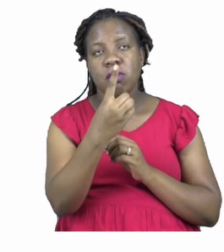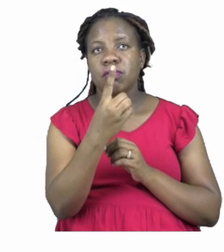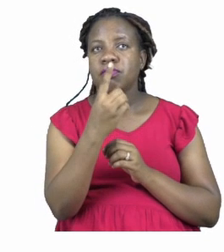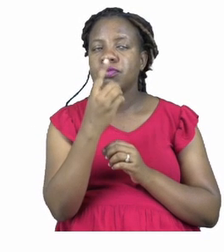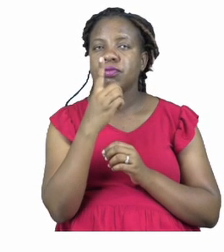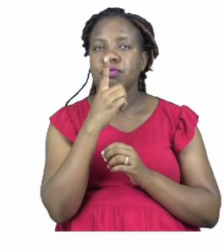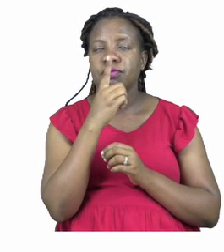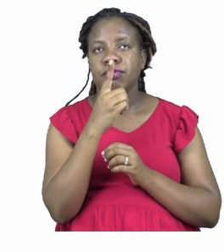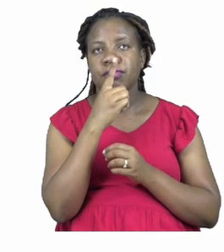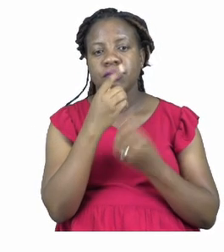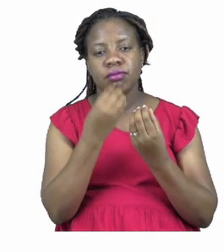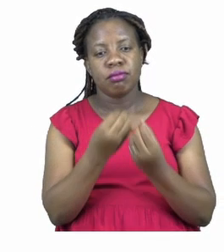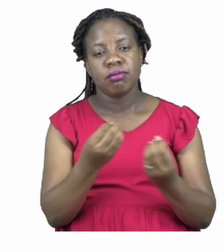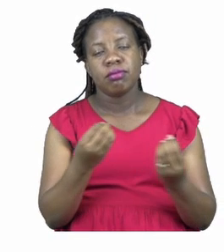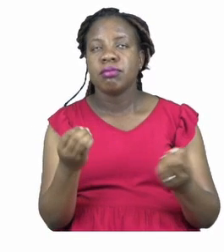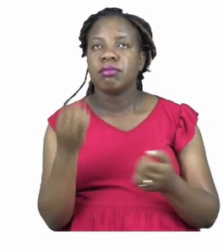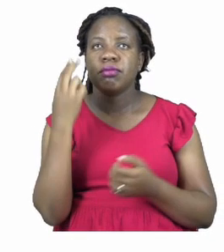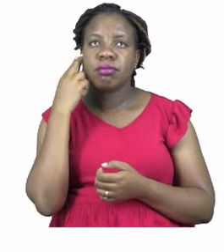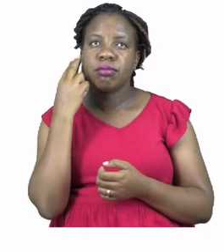Everyone, let's say...